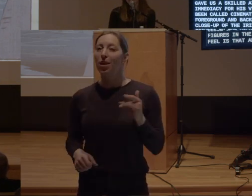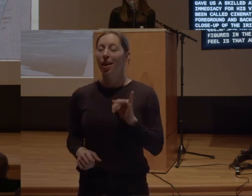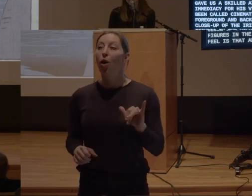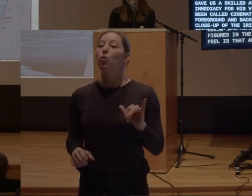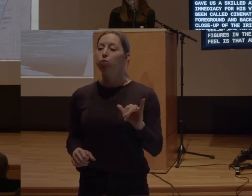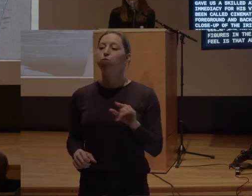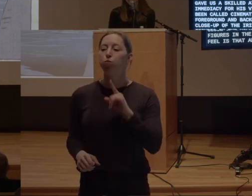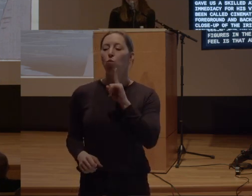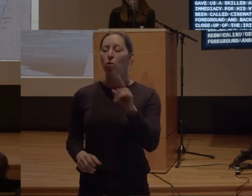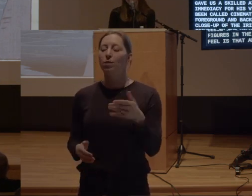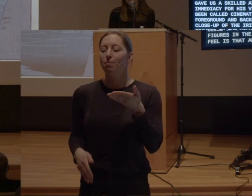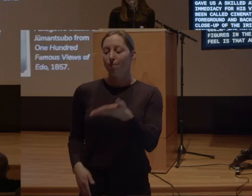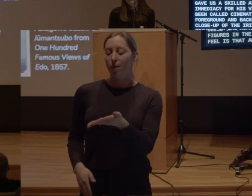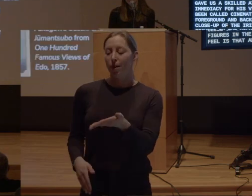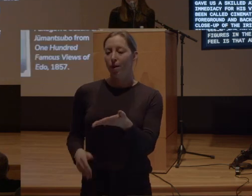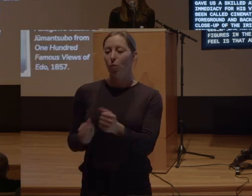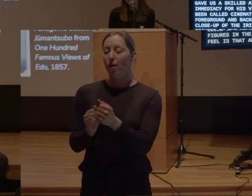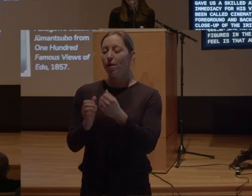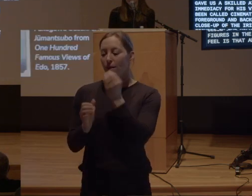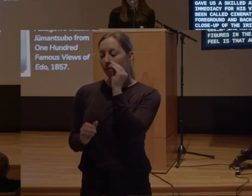flowers.